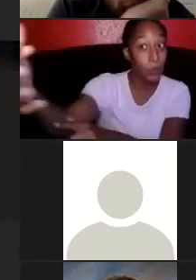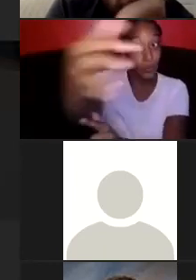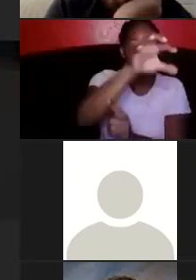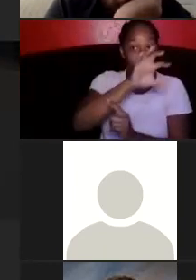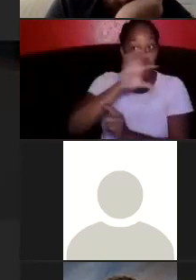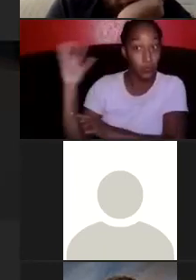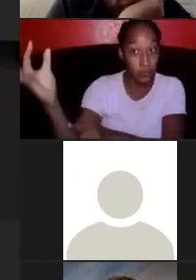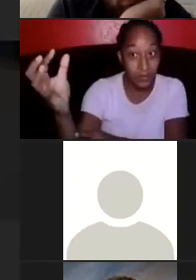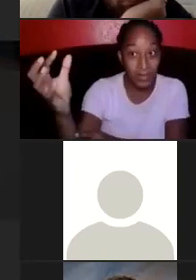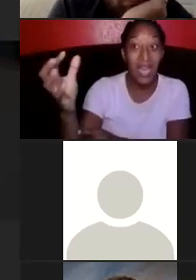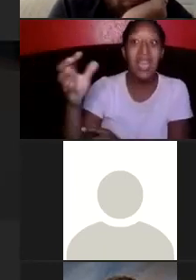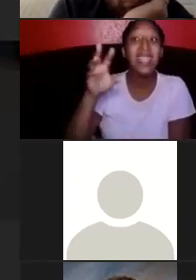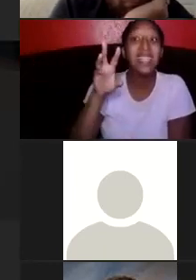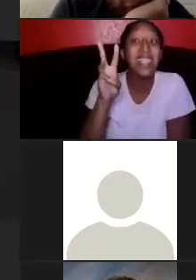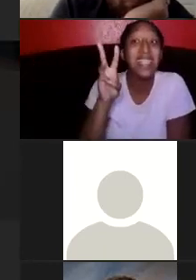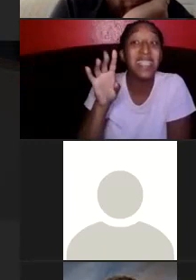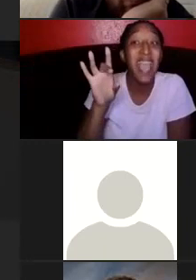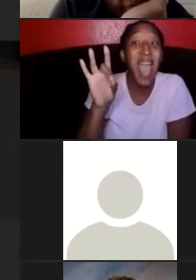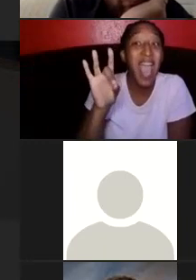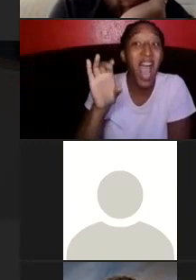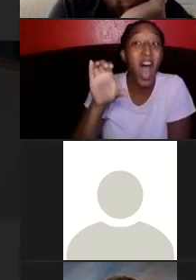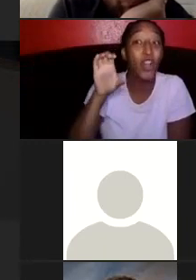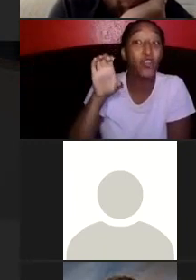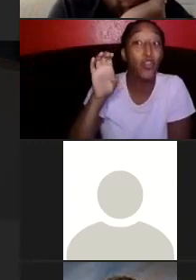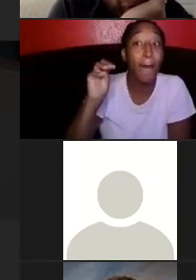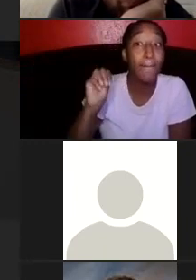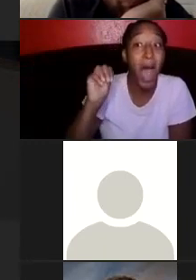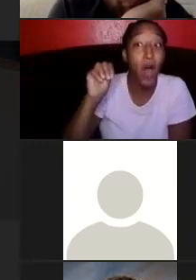6,800 miles per hour, right about. Okay.